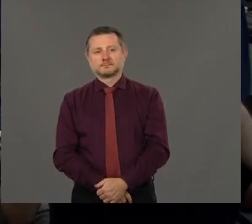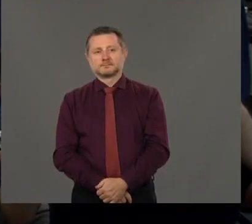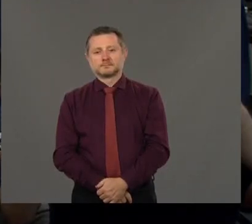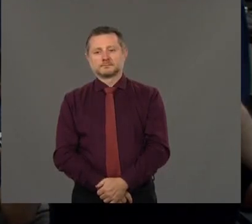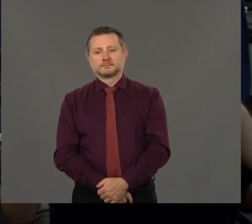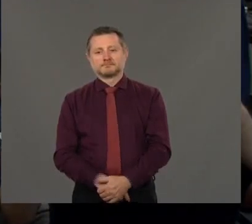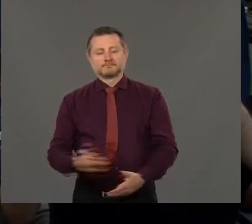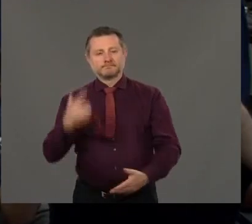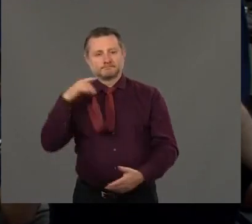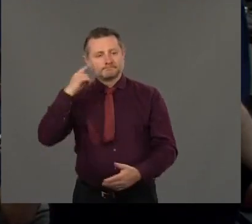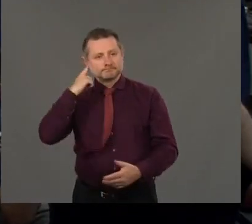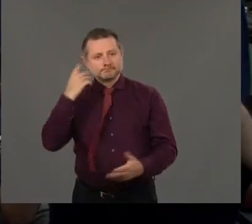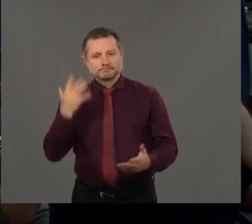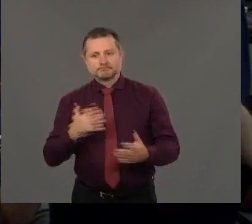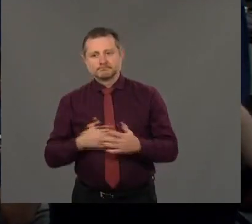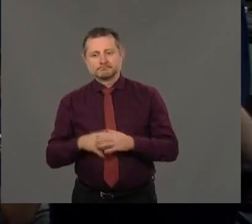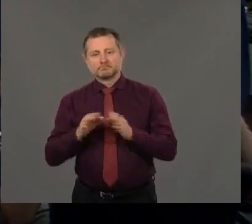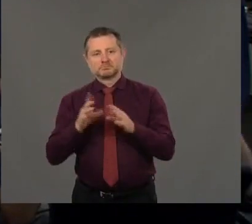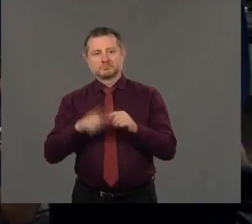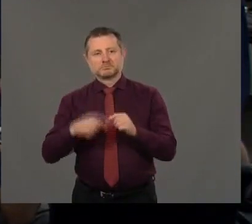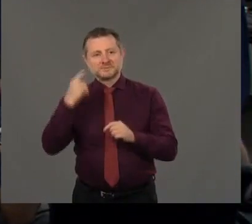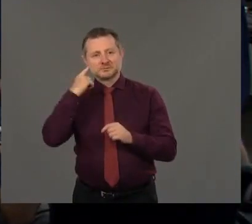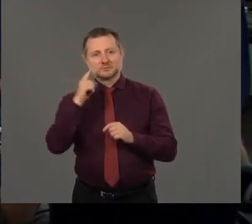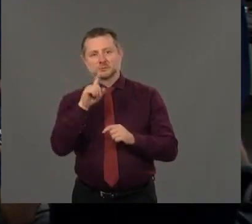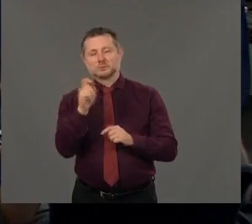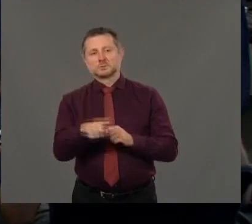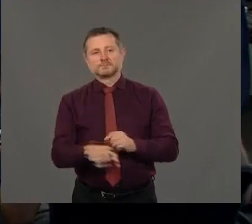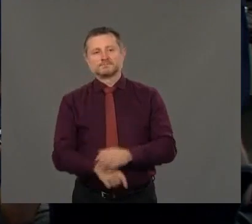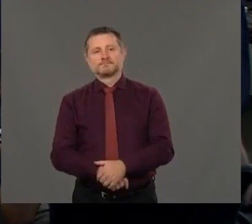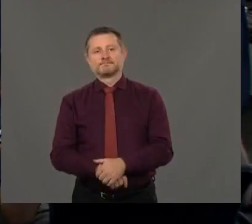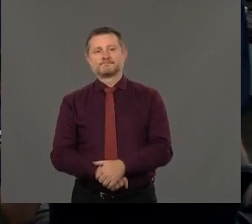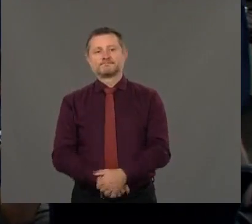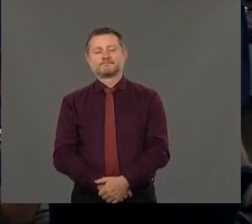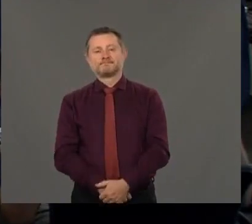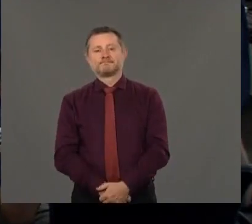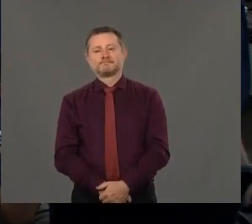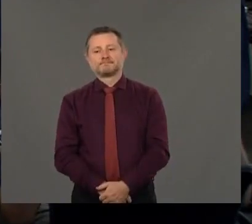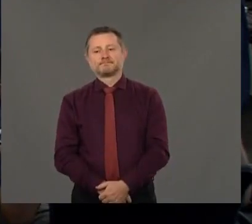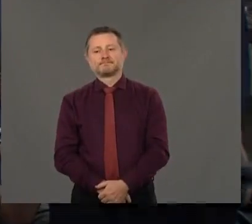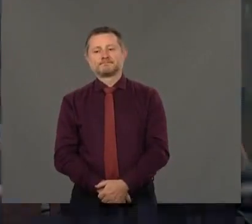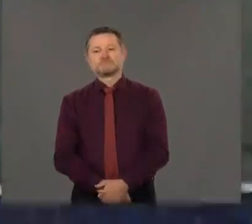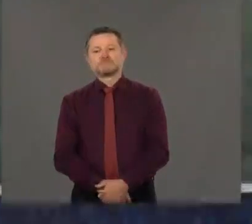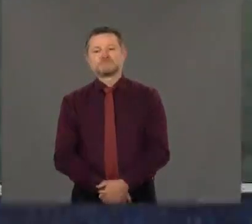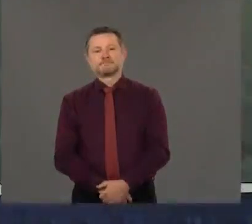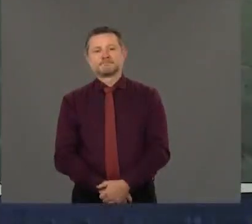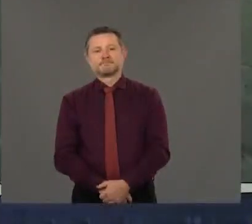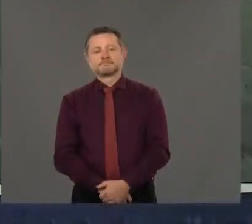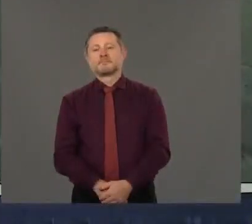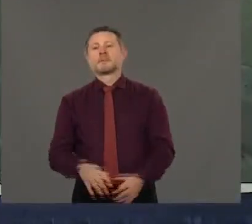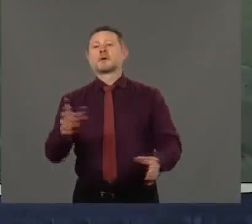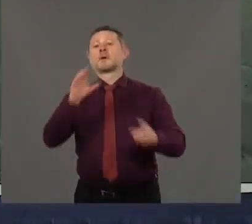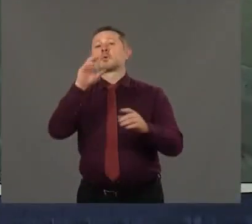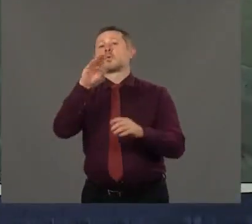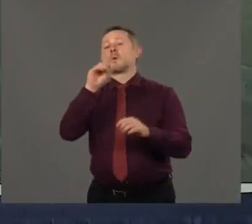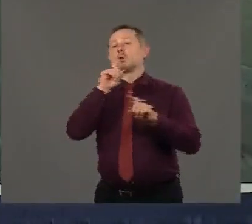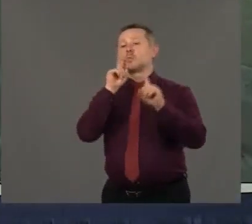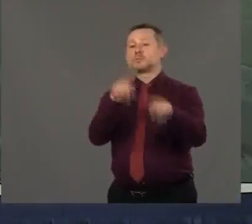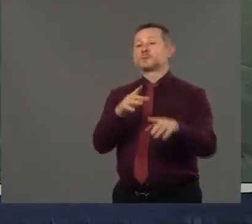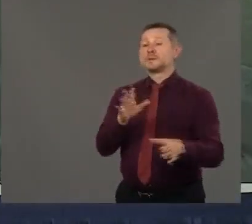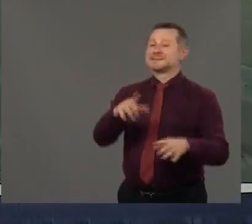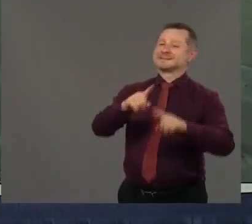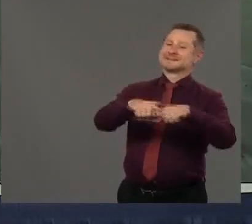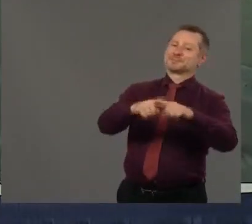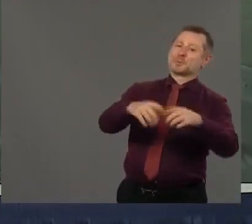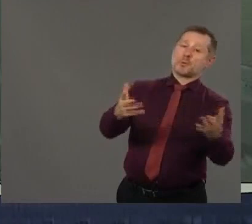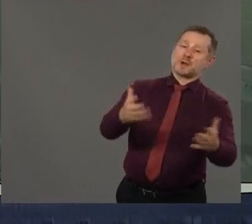would it be something maybe not allowed during phase 3, but maybe allowed during phase 4? You know, Luis, it depends on the combination